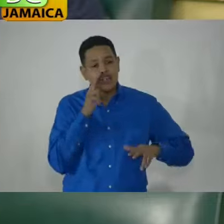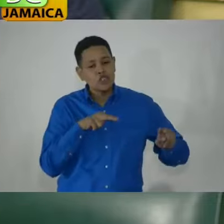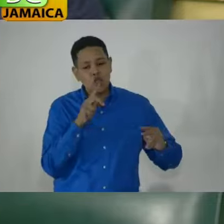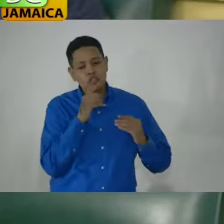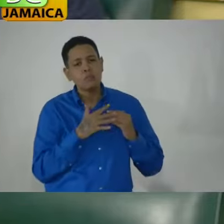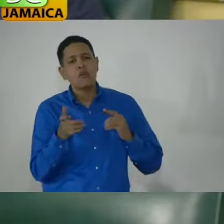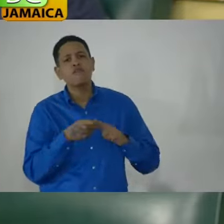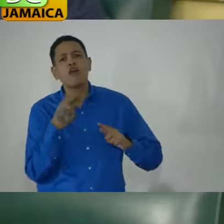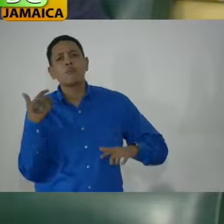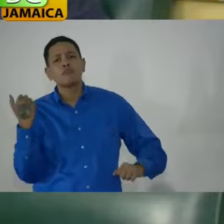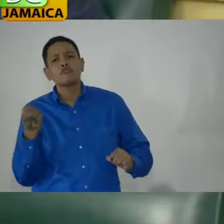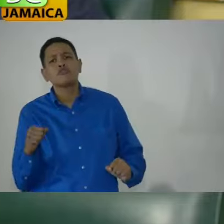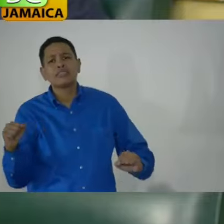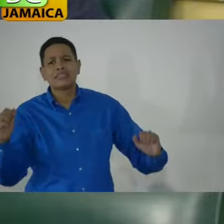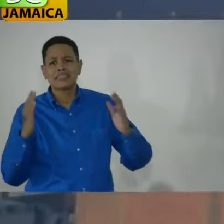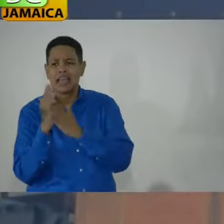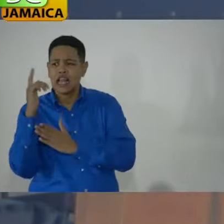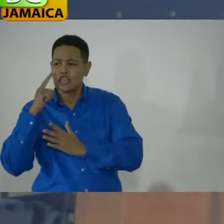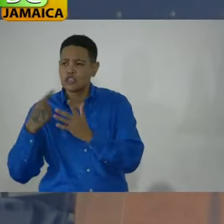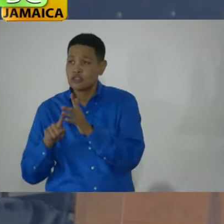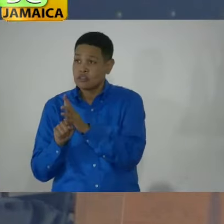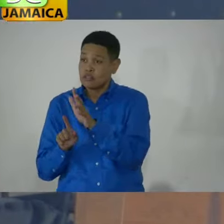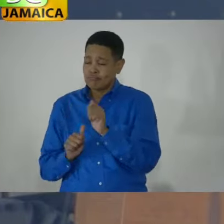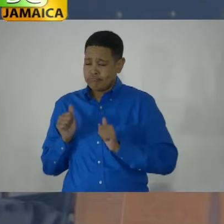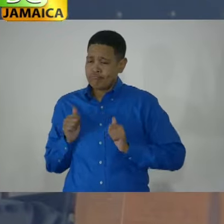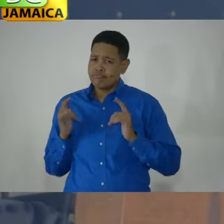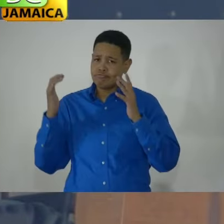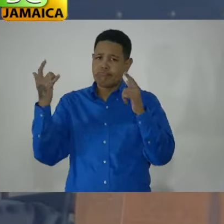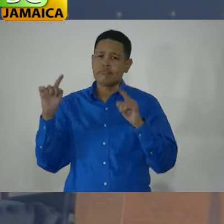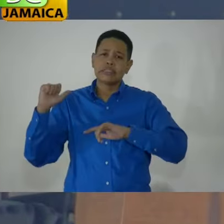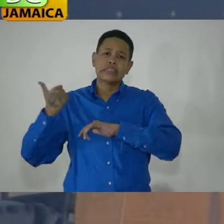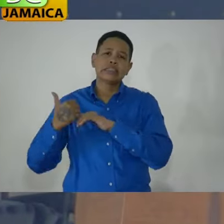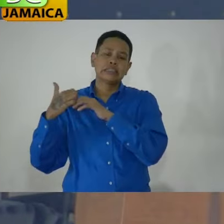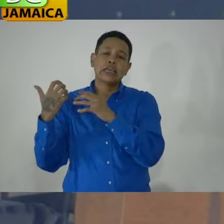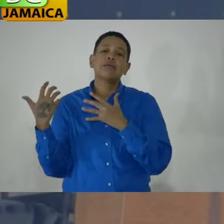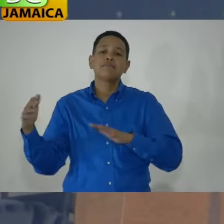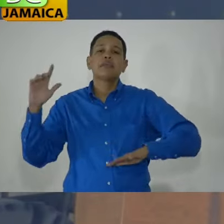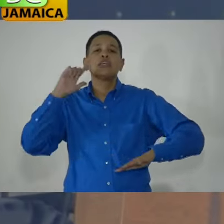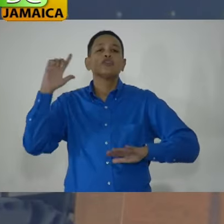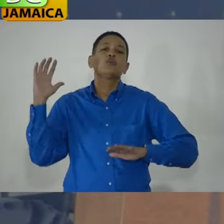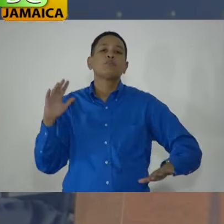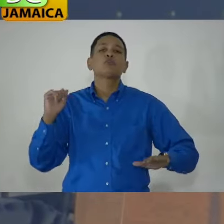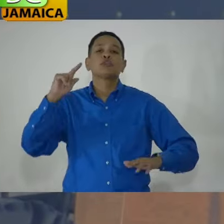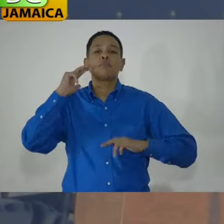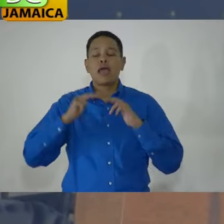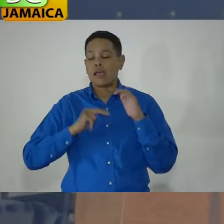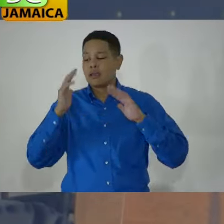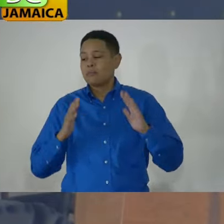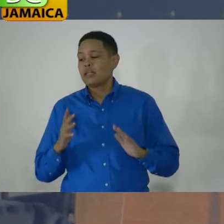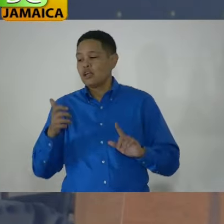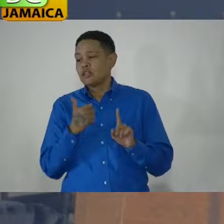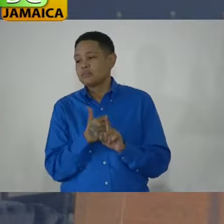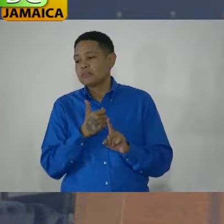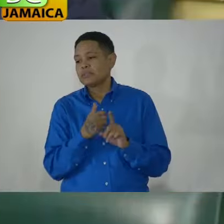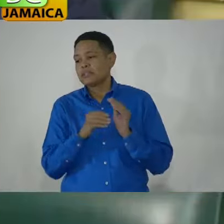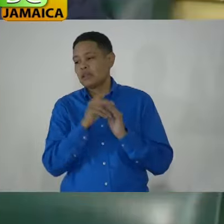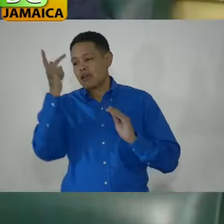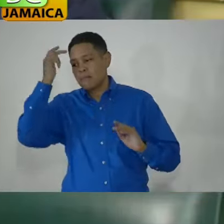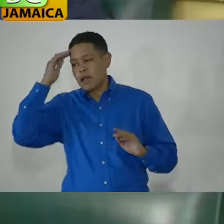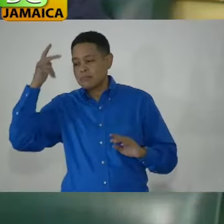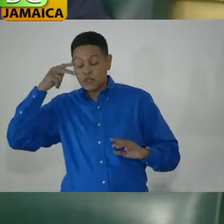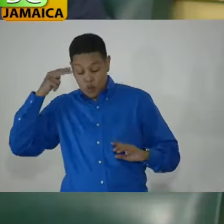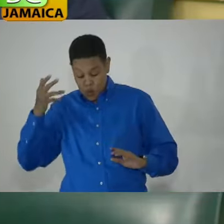From resilience to resurgence have been set and driven by the builder himself, Prime